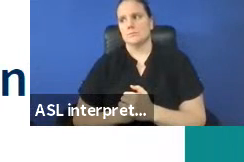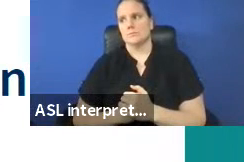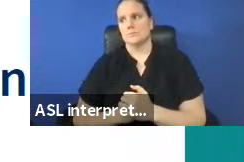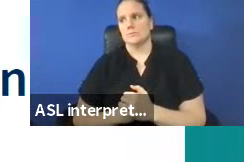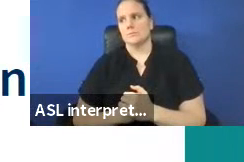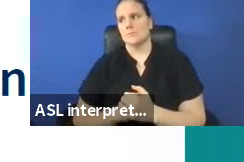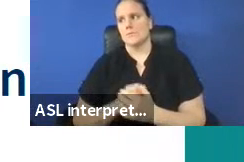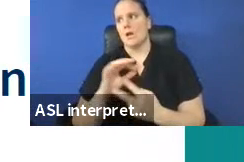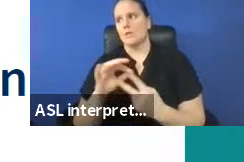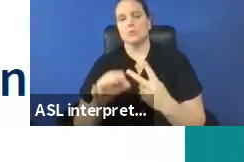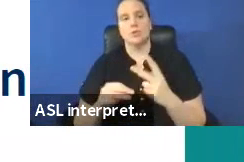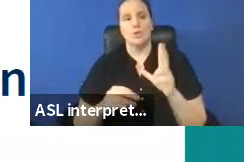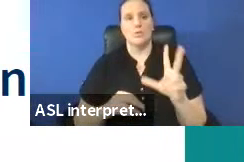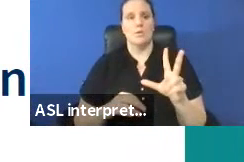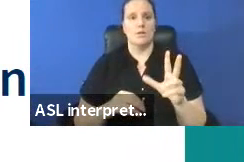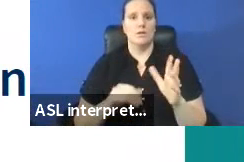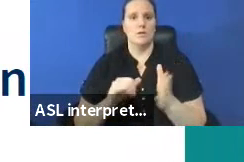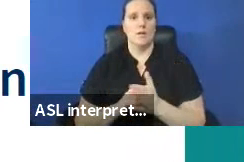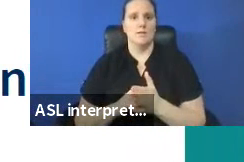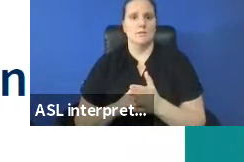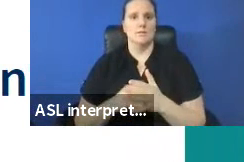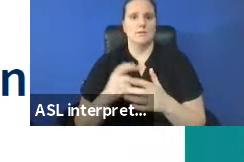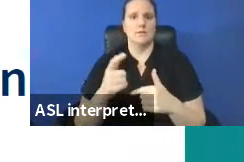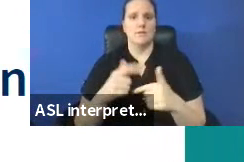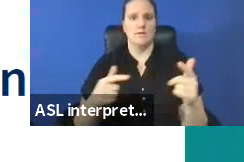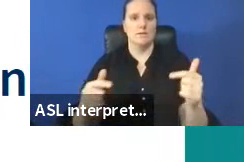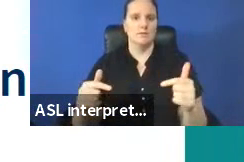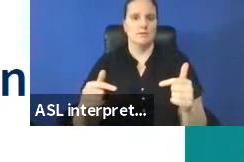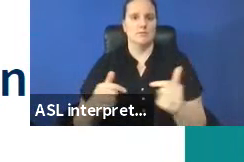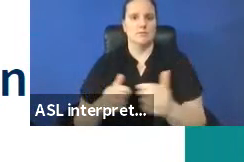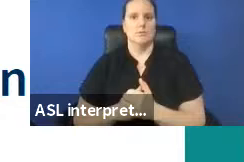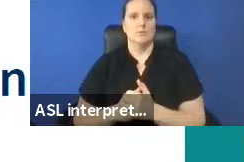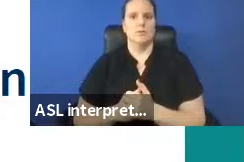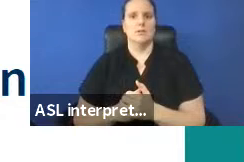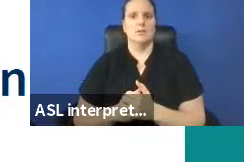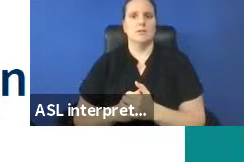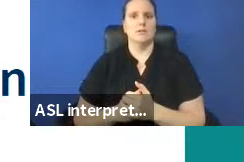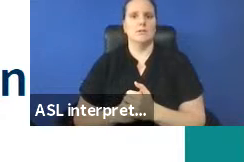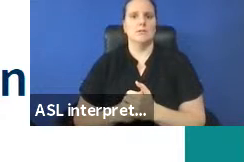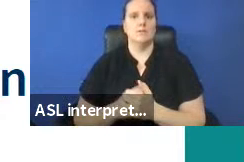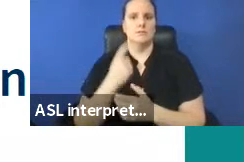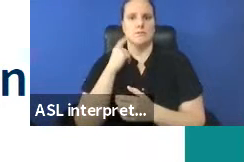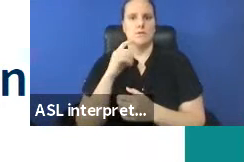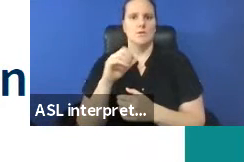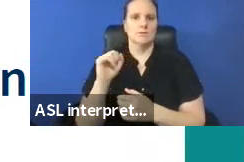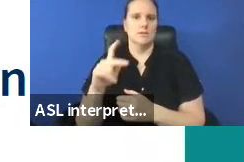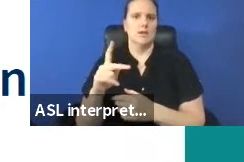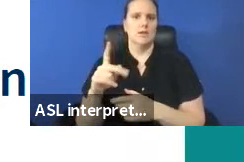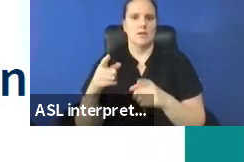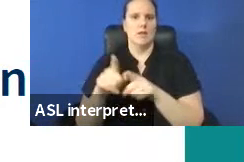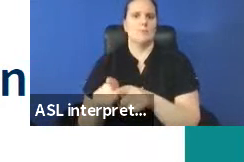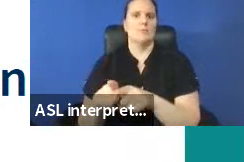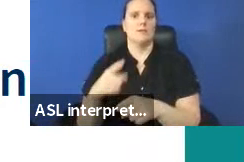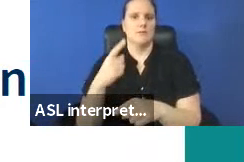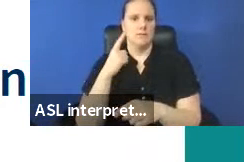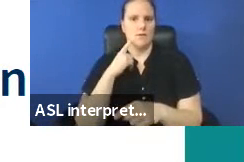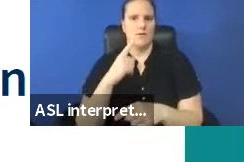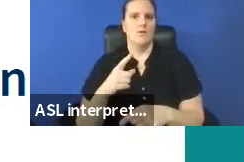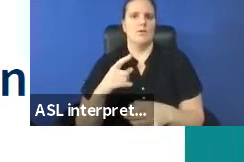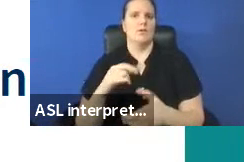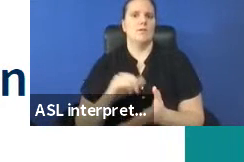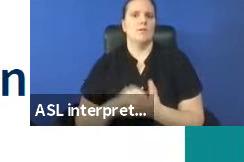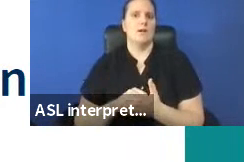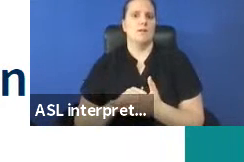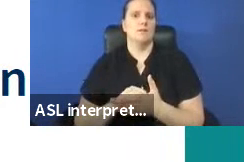Option 3 is a variation that we're calling the stacked alignment, which is our nomenclature for